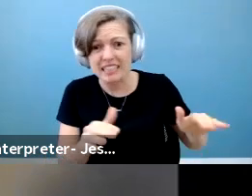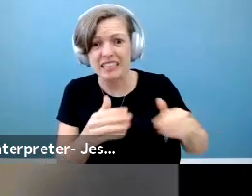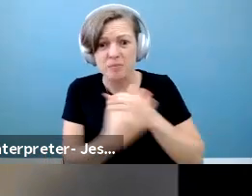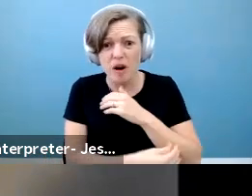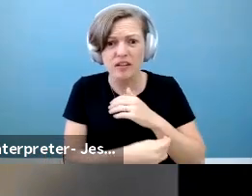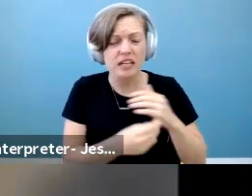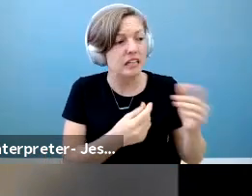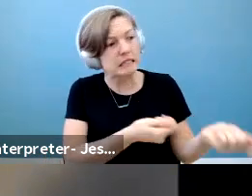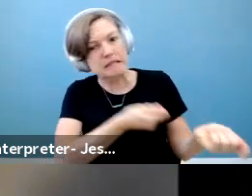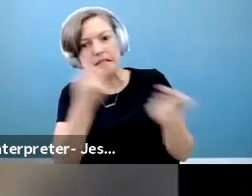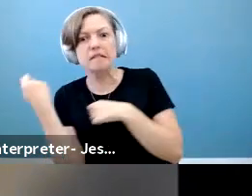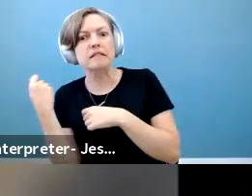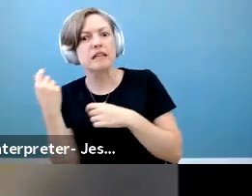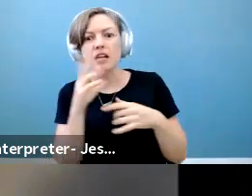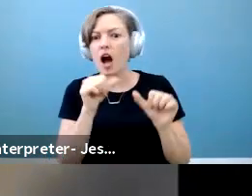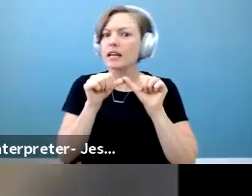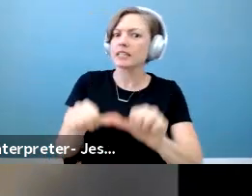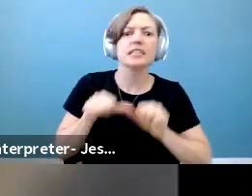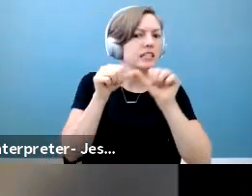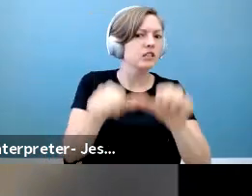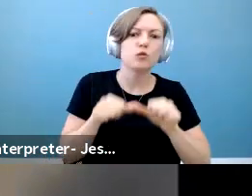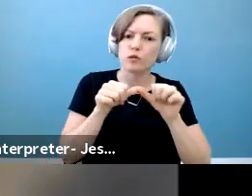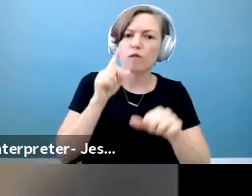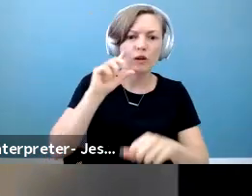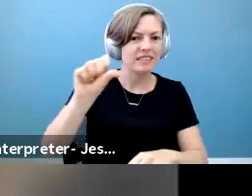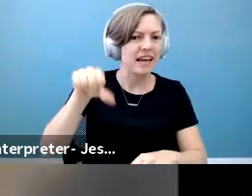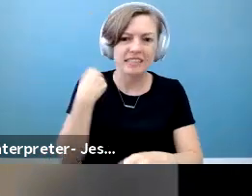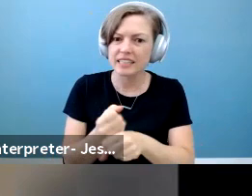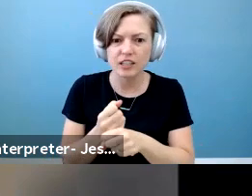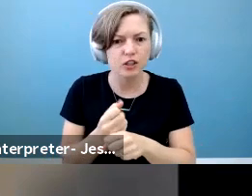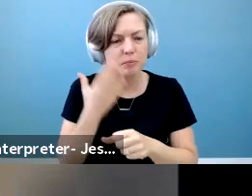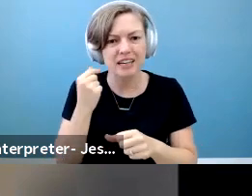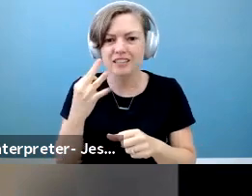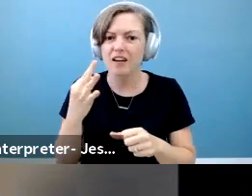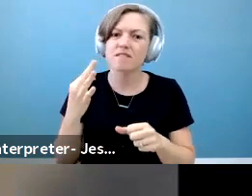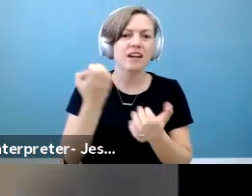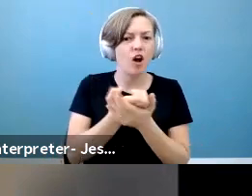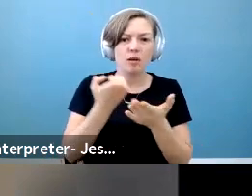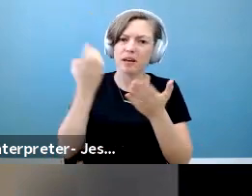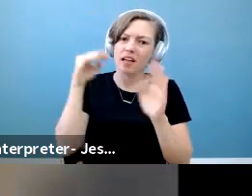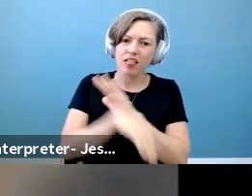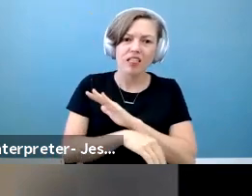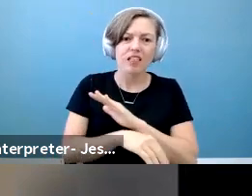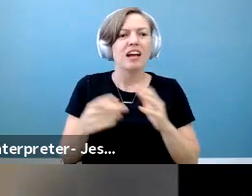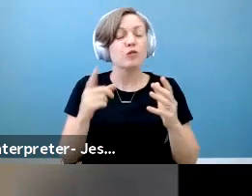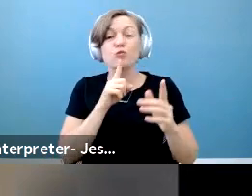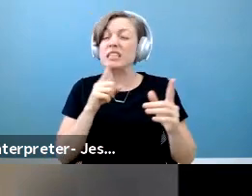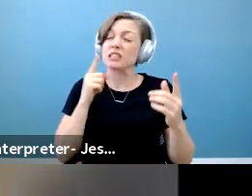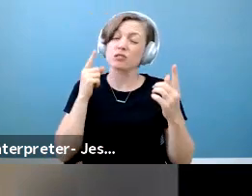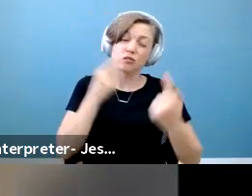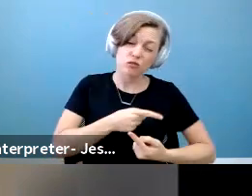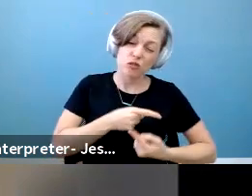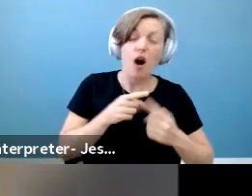tailspin for a decade because of this, economic downturn. And we have such a hard time being able to do that unless we're having an